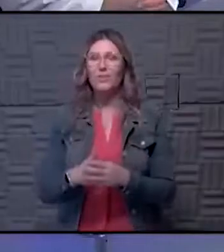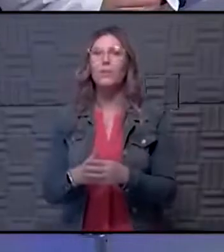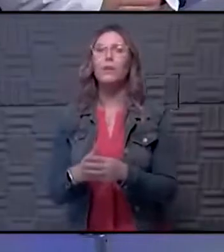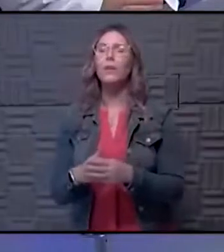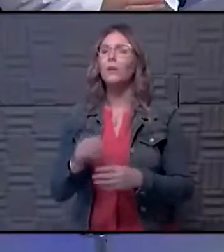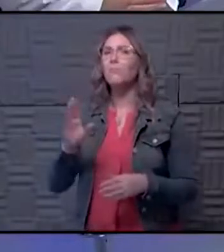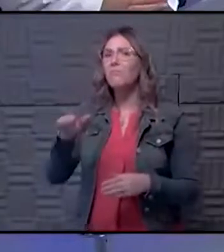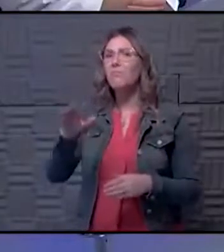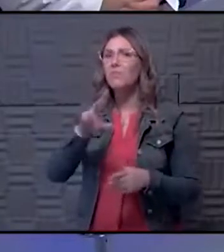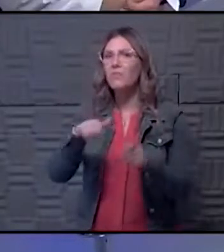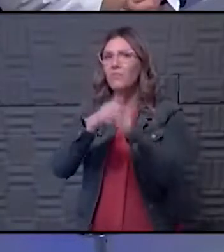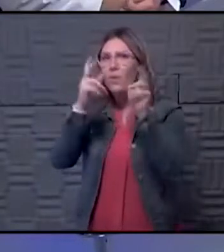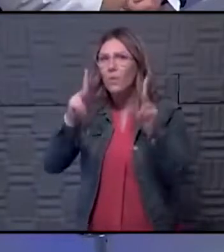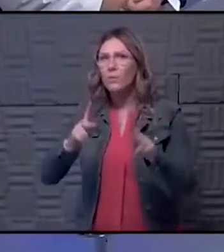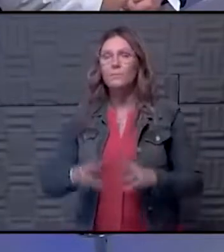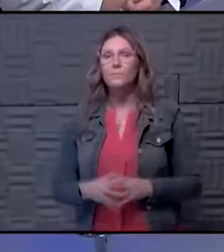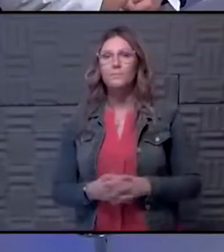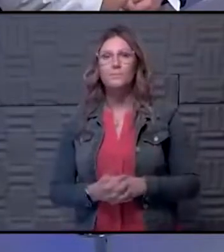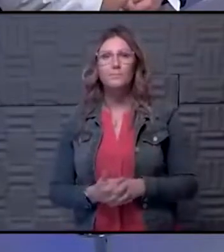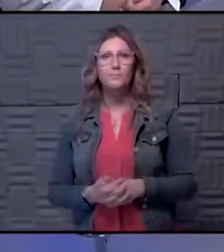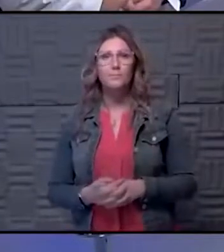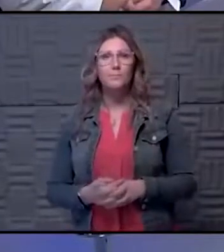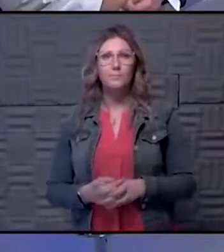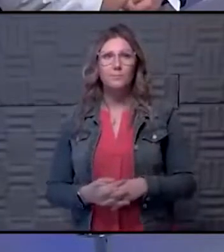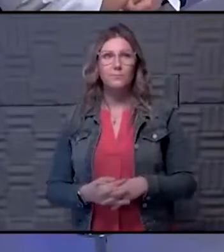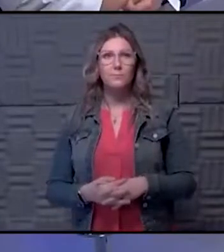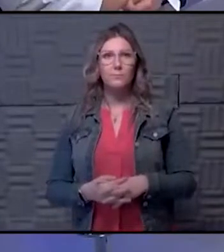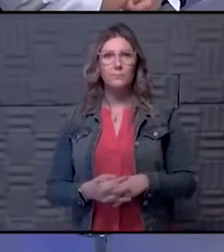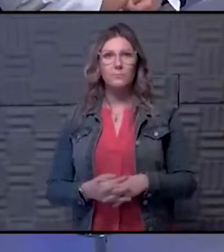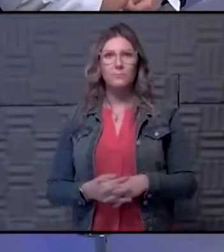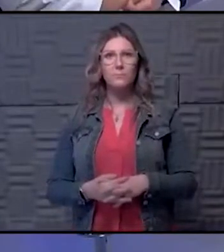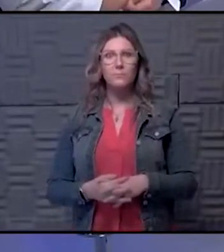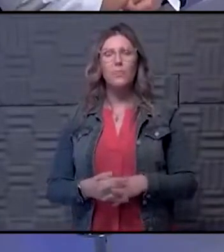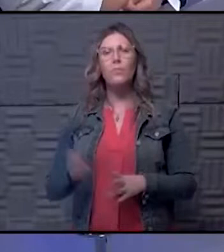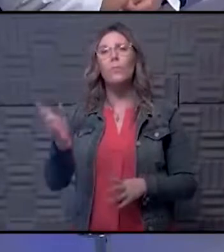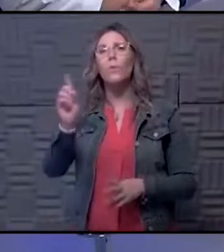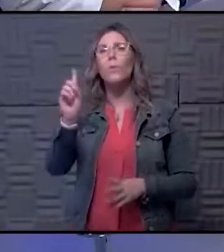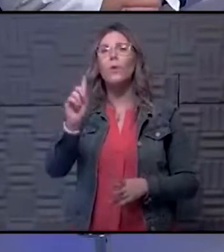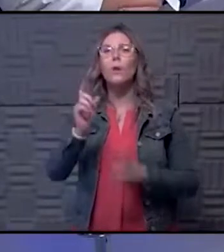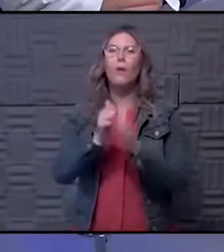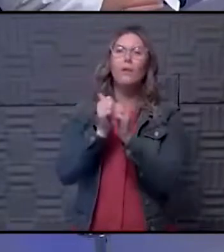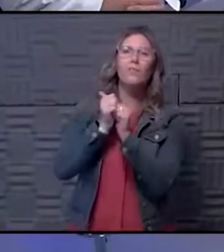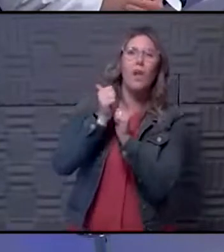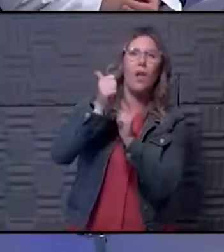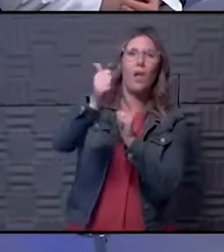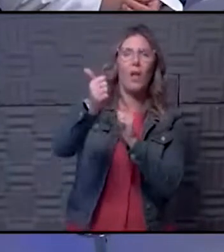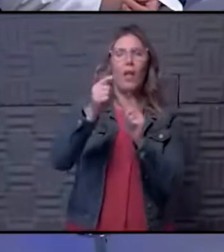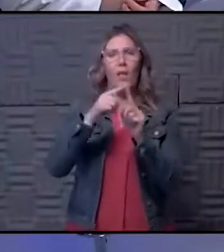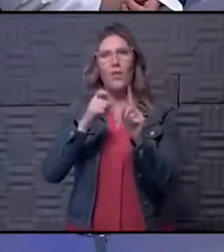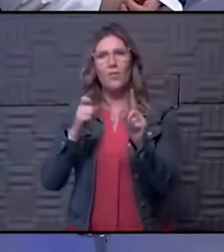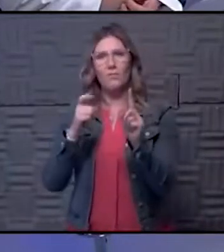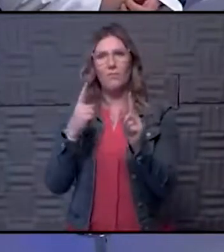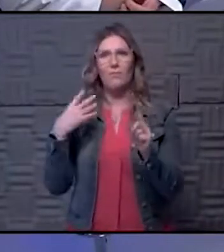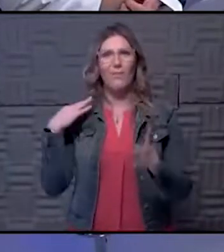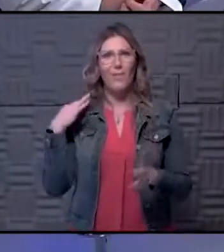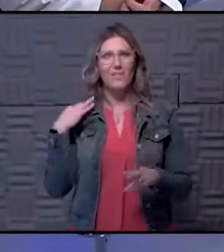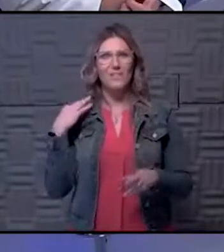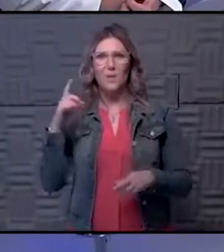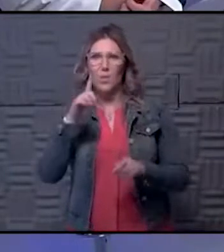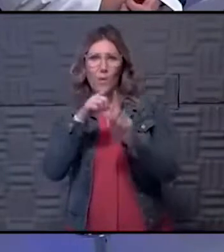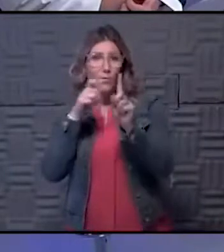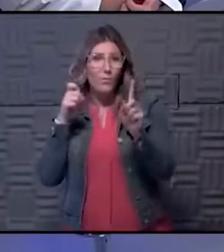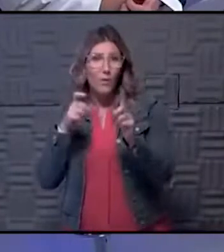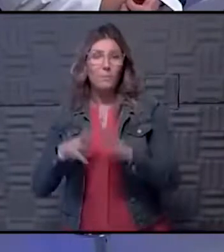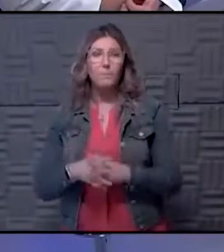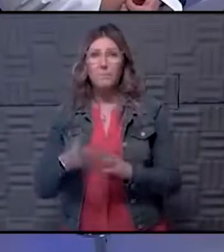Vanessa, just as a follow-up, where are some of the furthest distances people come to volunteer?